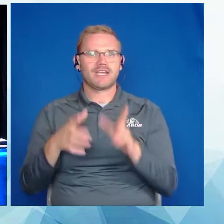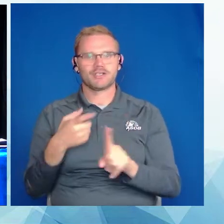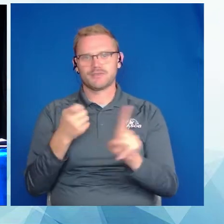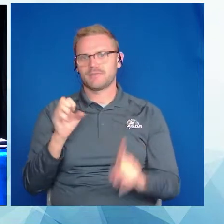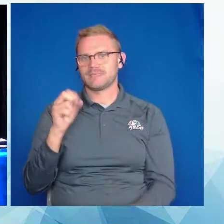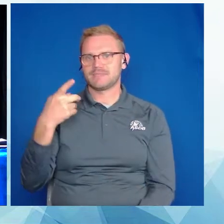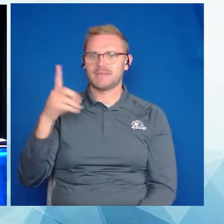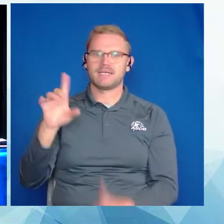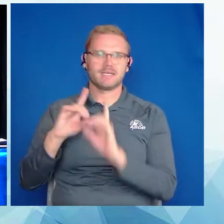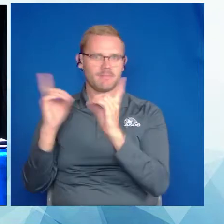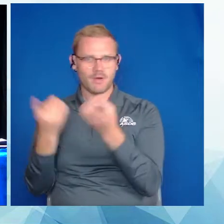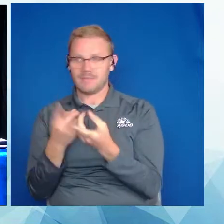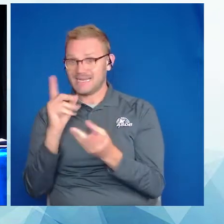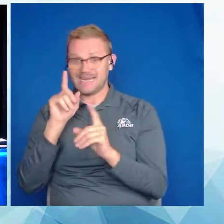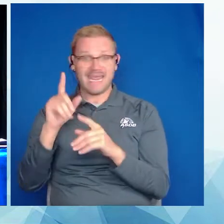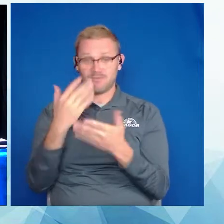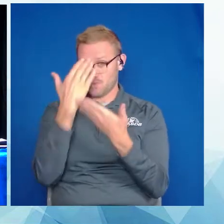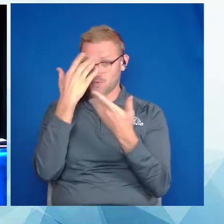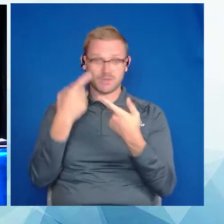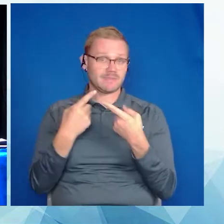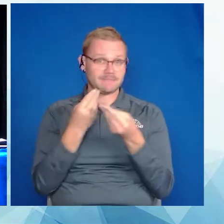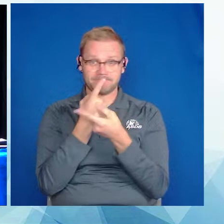as to what's going on.